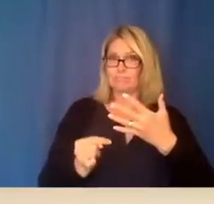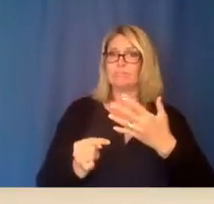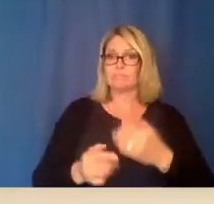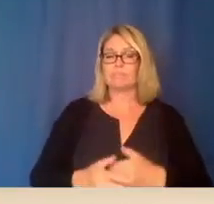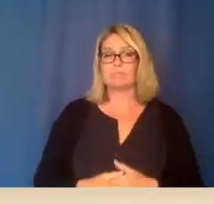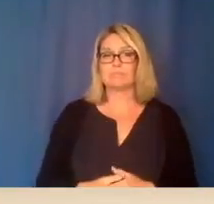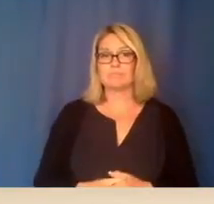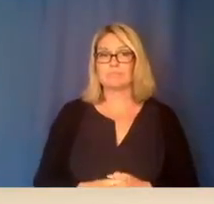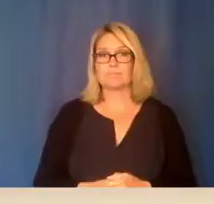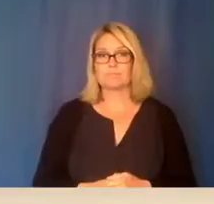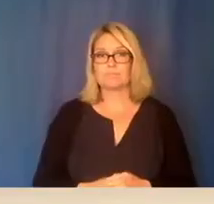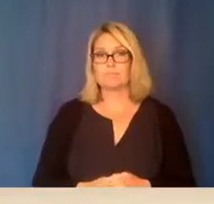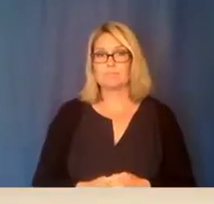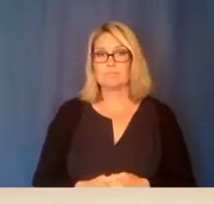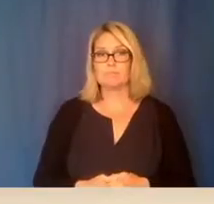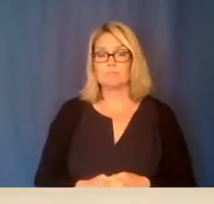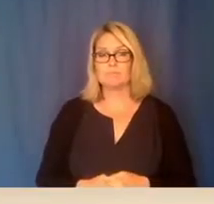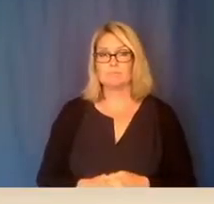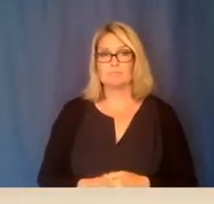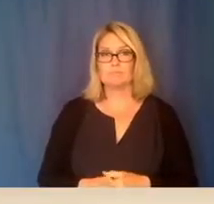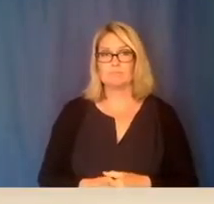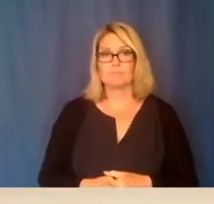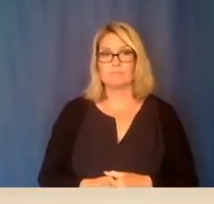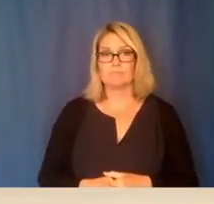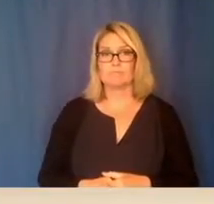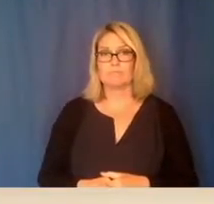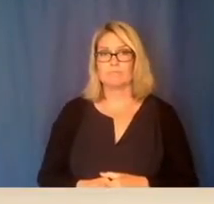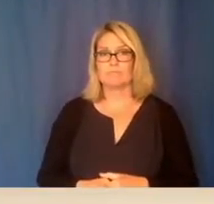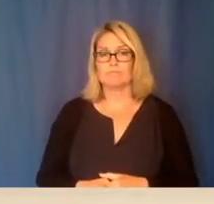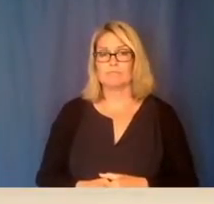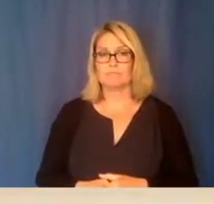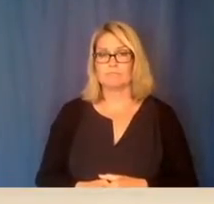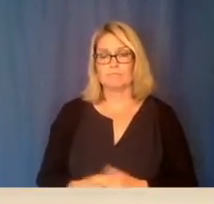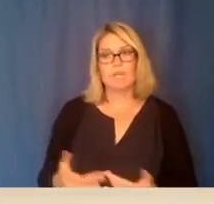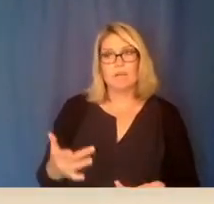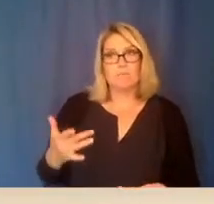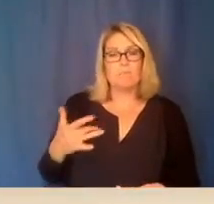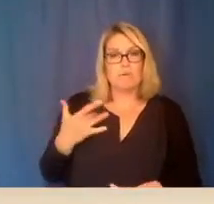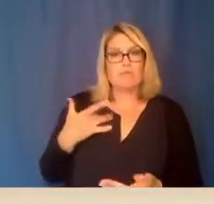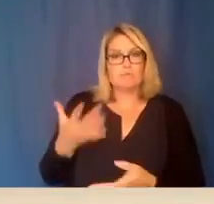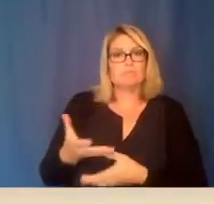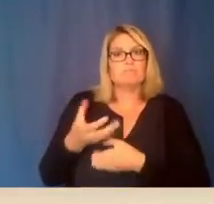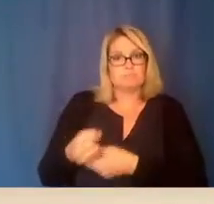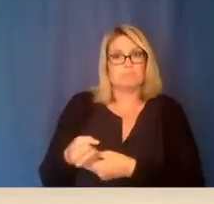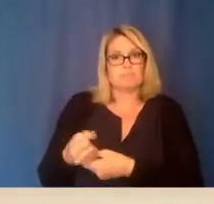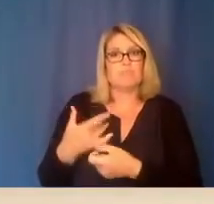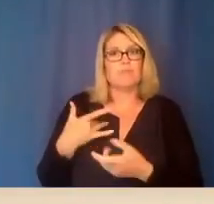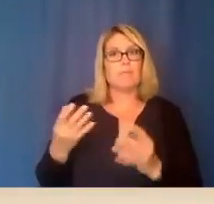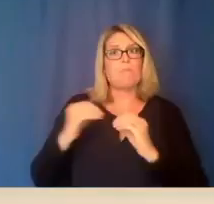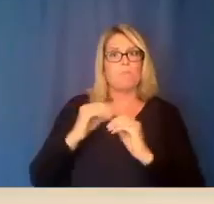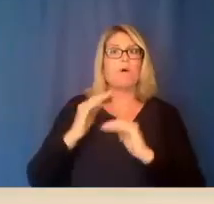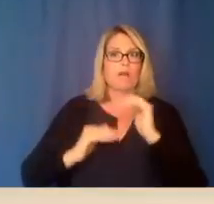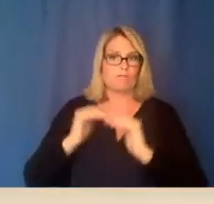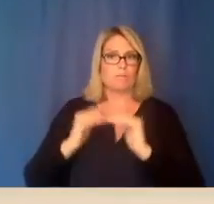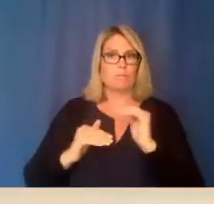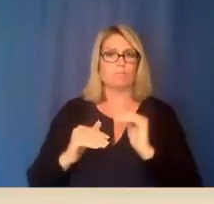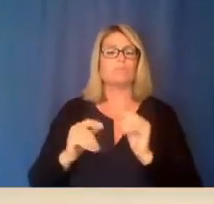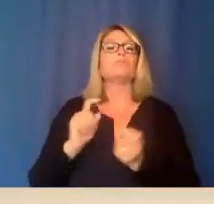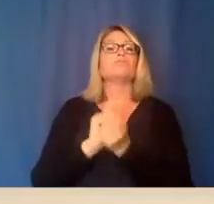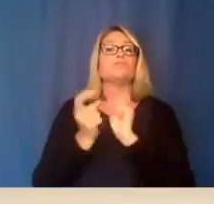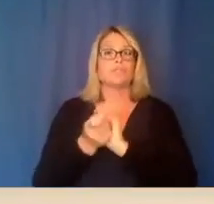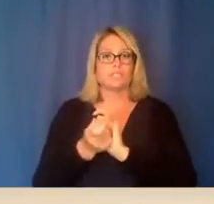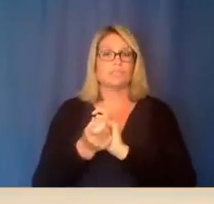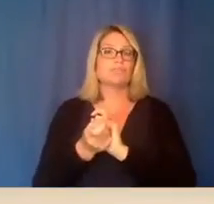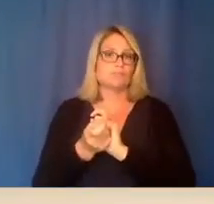go into making us more comfortable with changing the requirement from